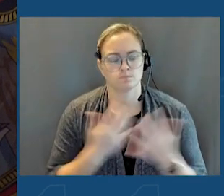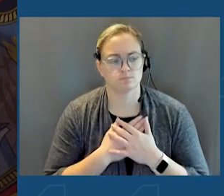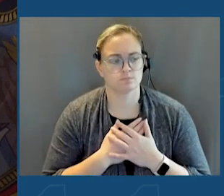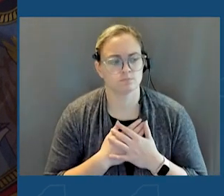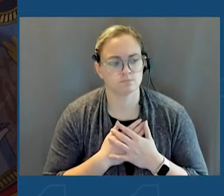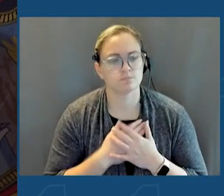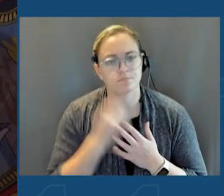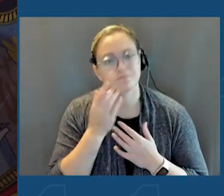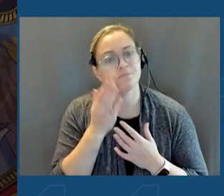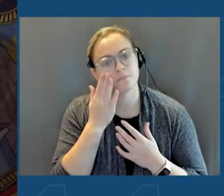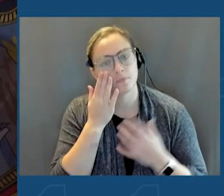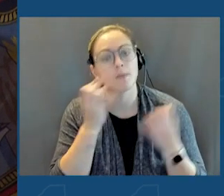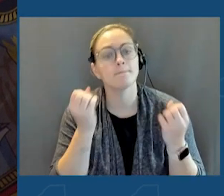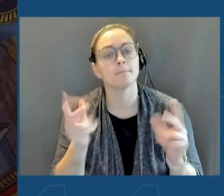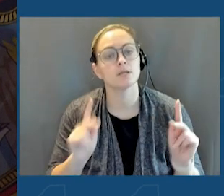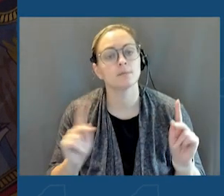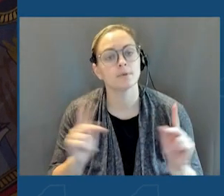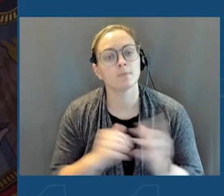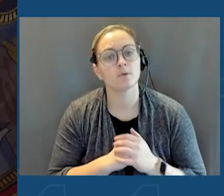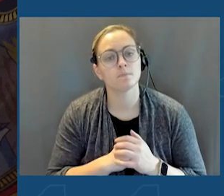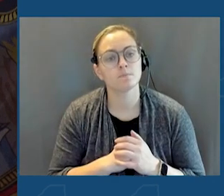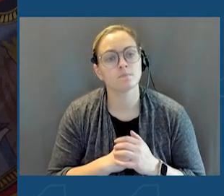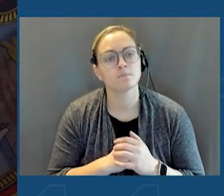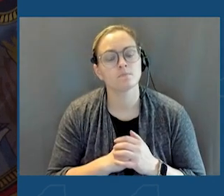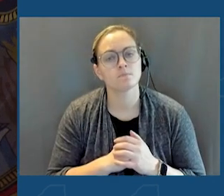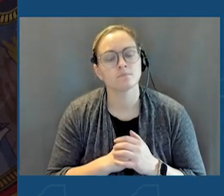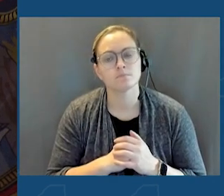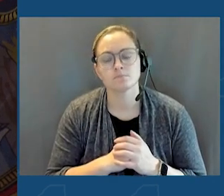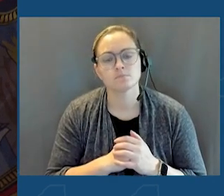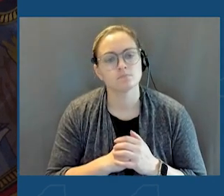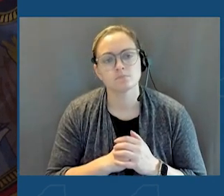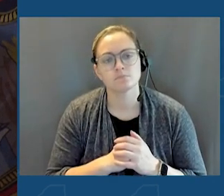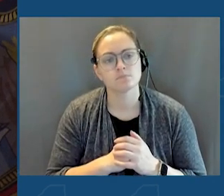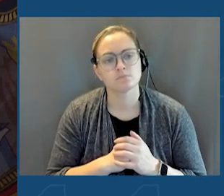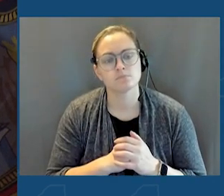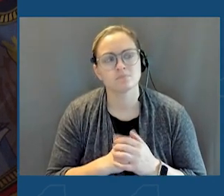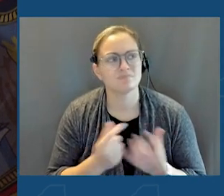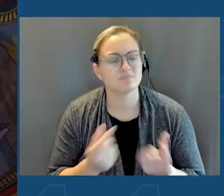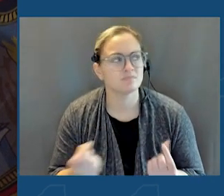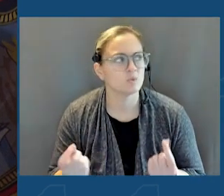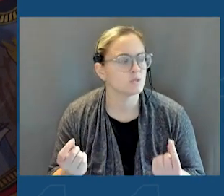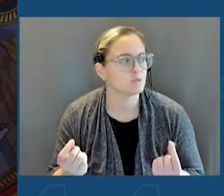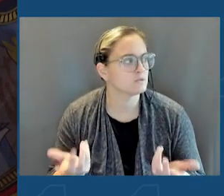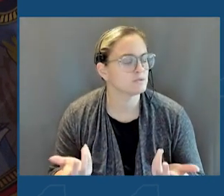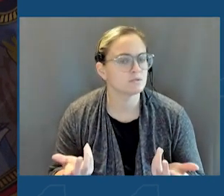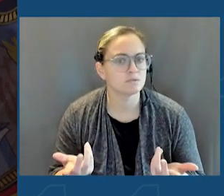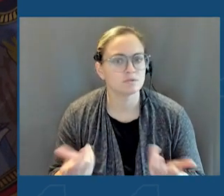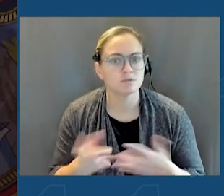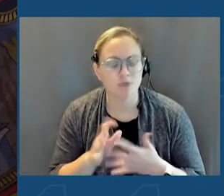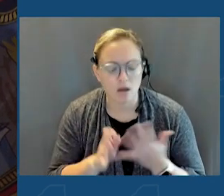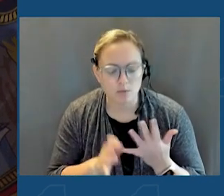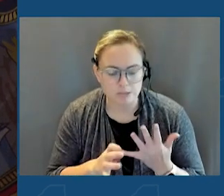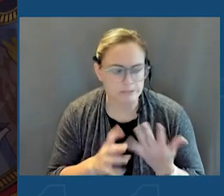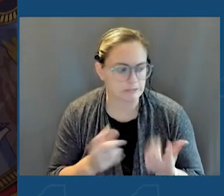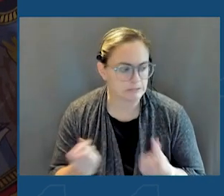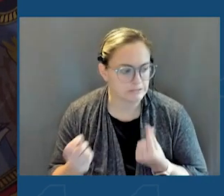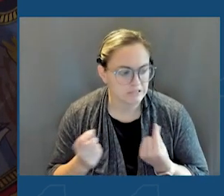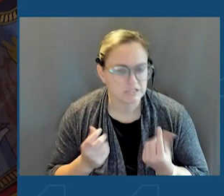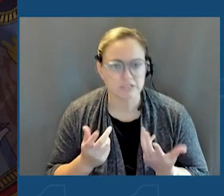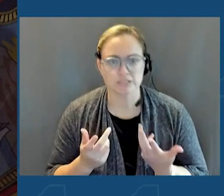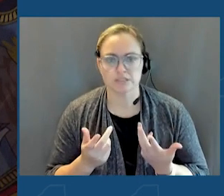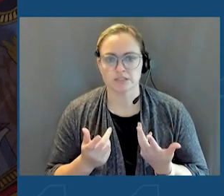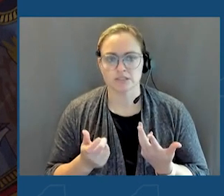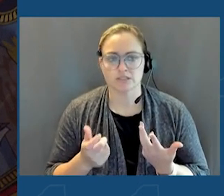So many people just wringing their hands, what can we do? Is there any options for us? Does this have to